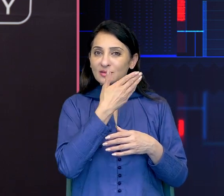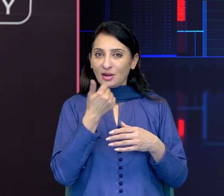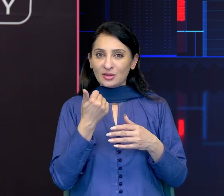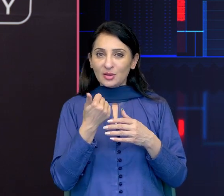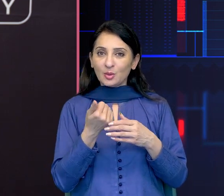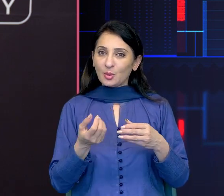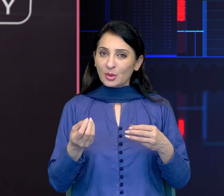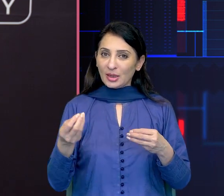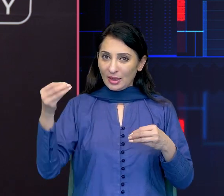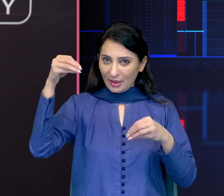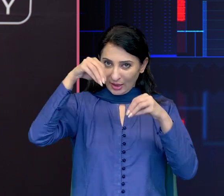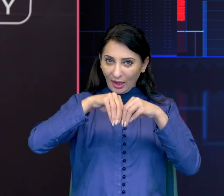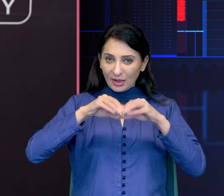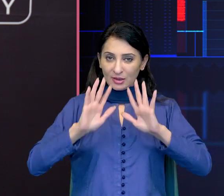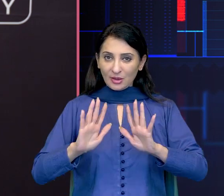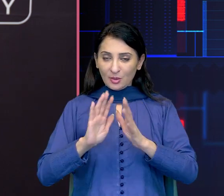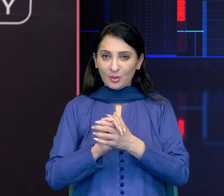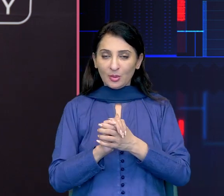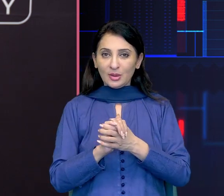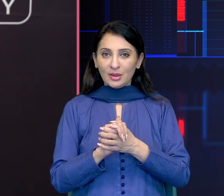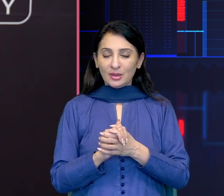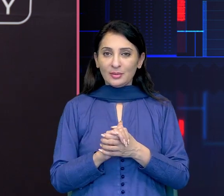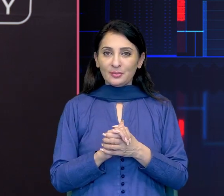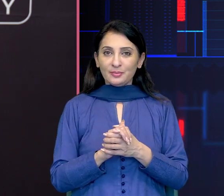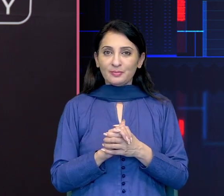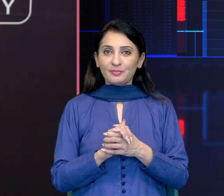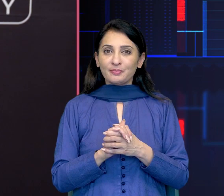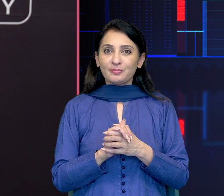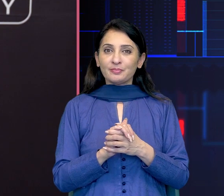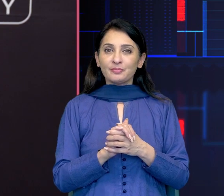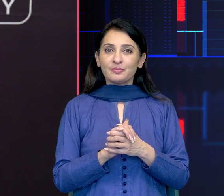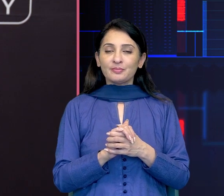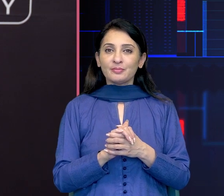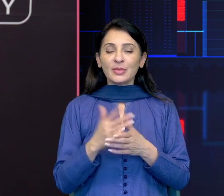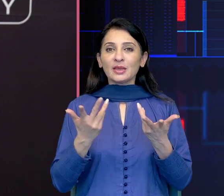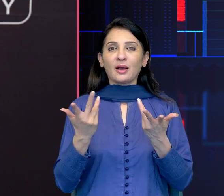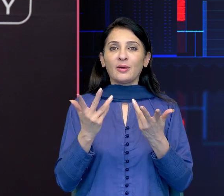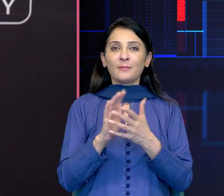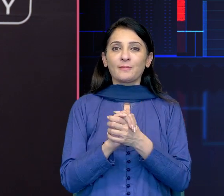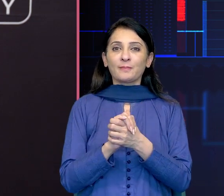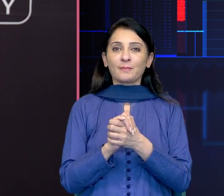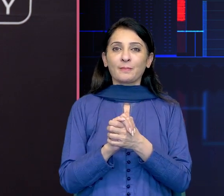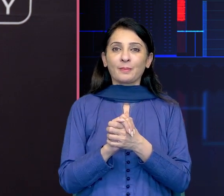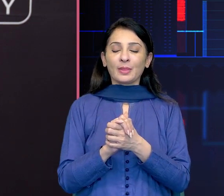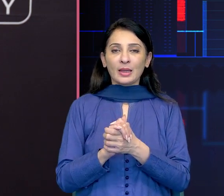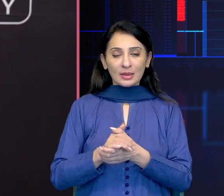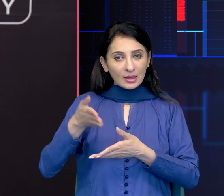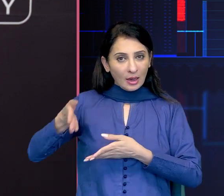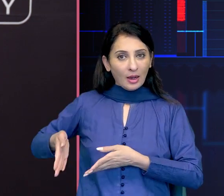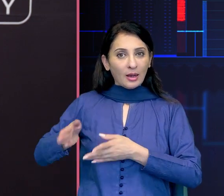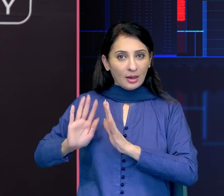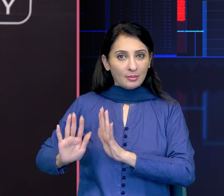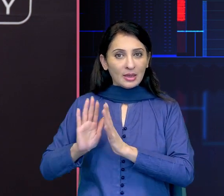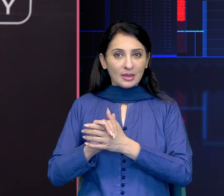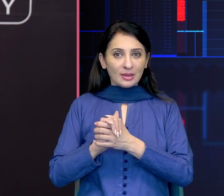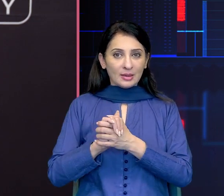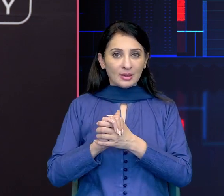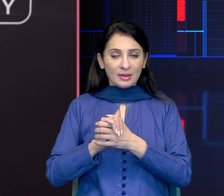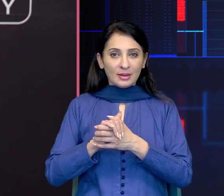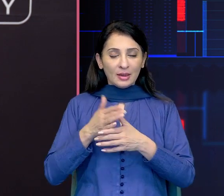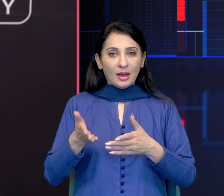to add here in order to conclude it, that just